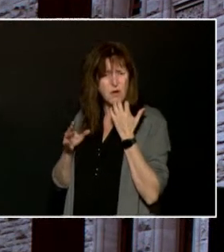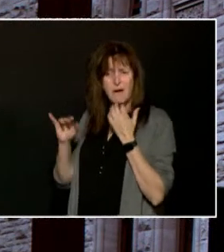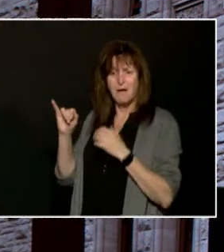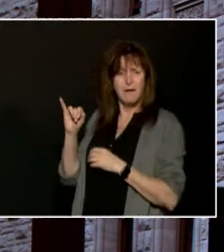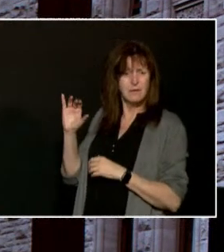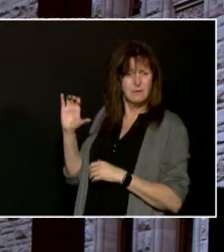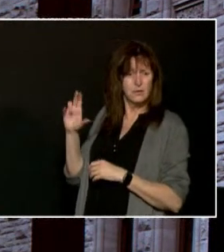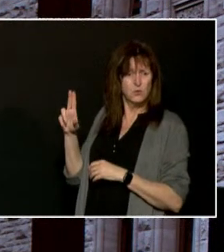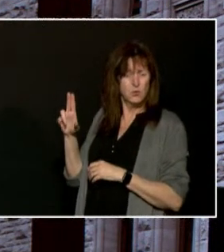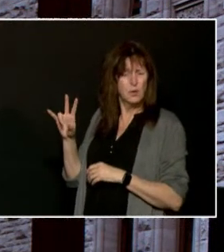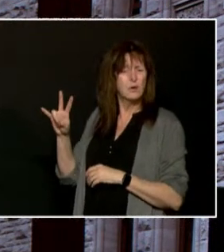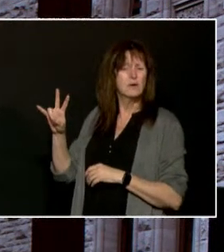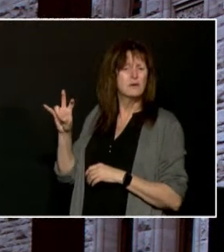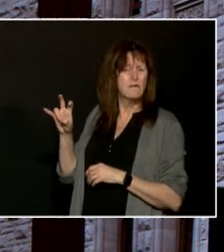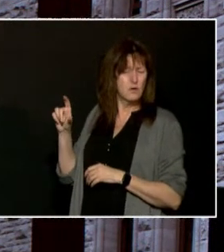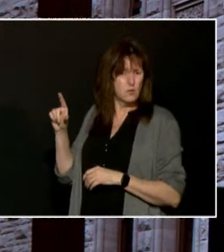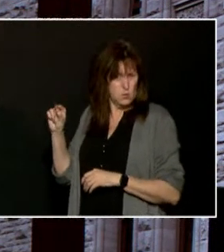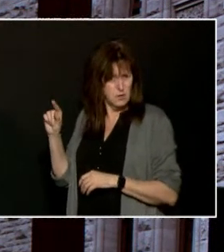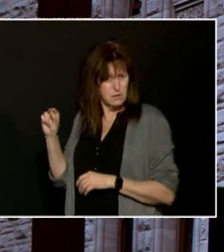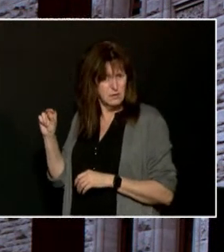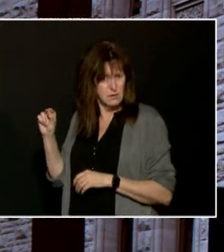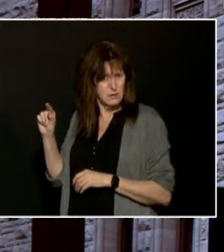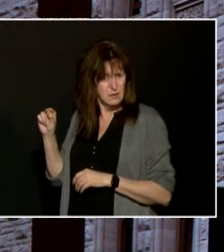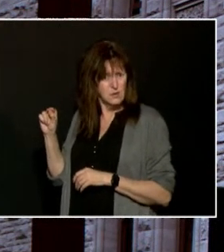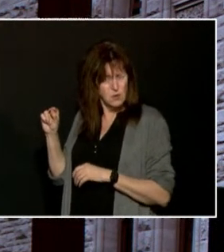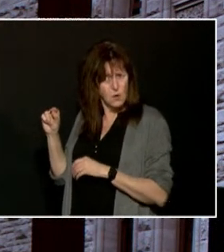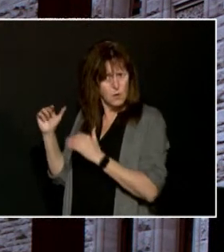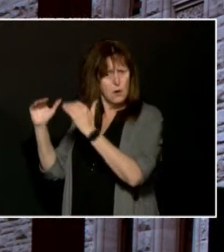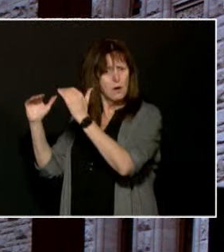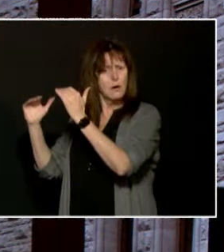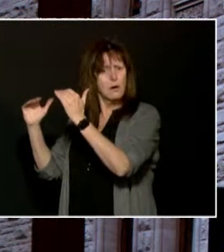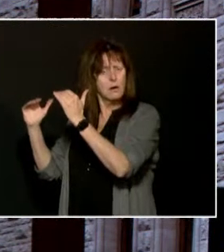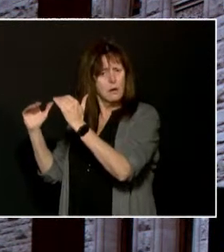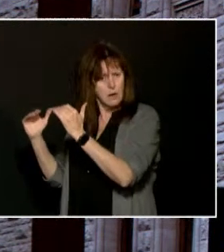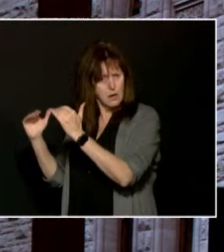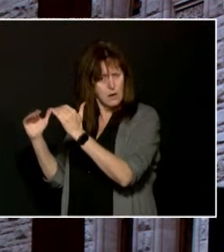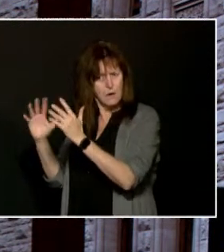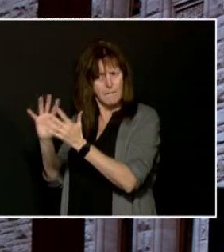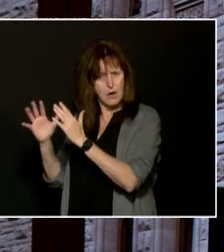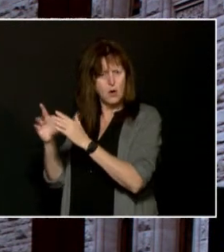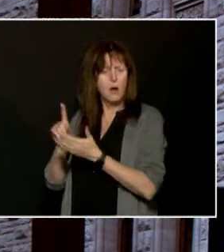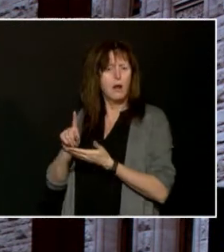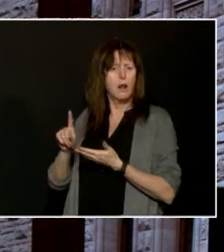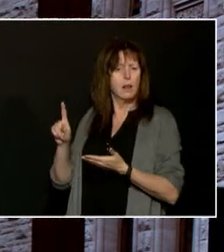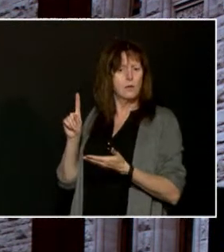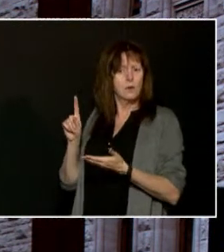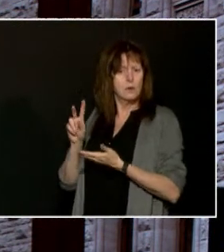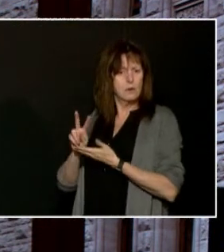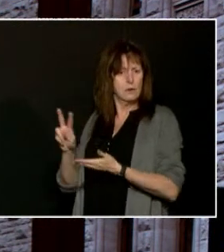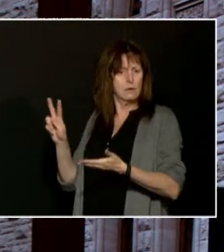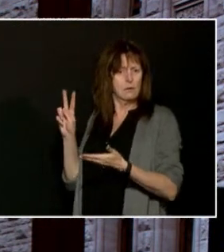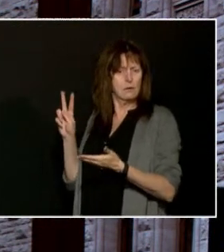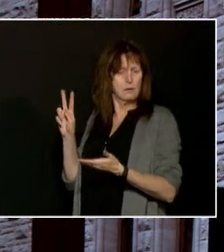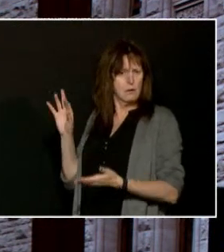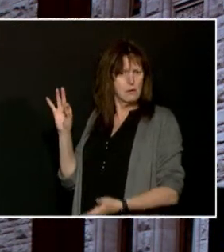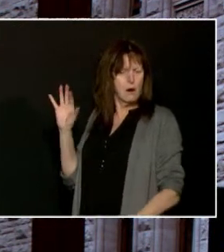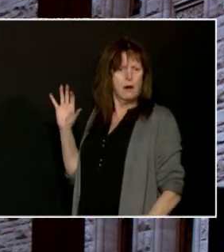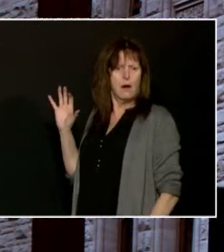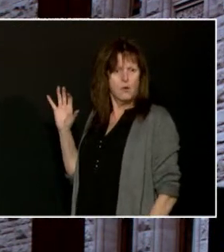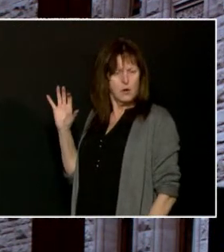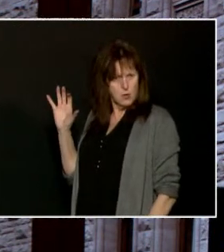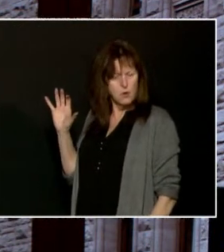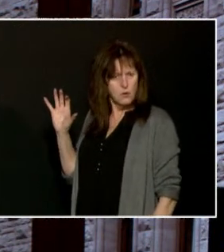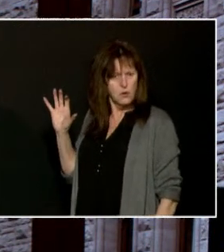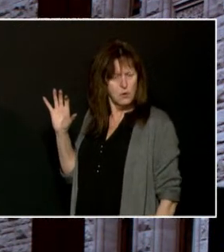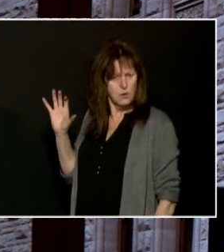ICU. That's down from where we were peaking close to 900 just a few weeks ago. But that is a lot higher than